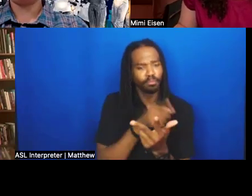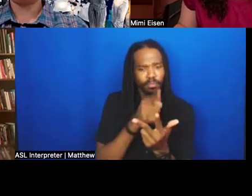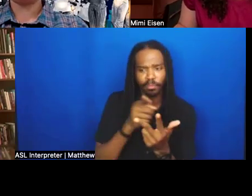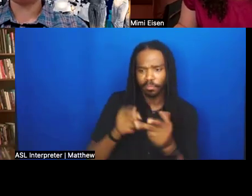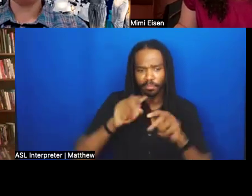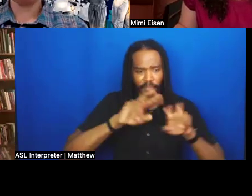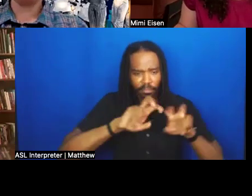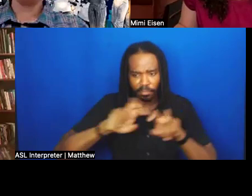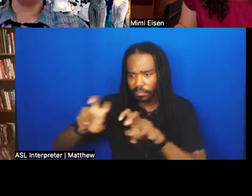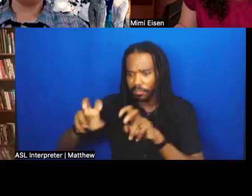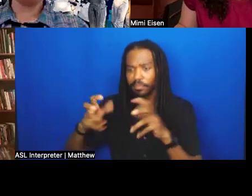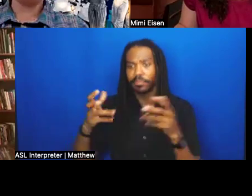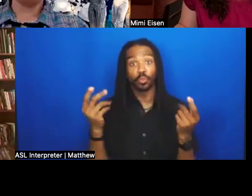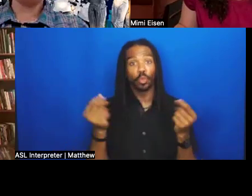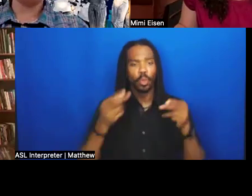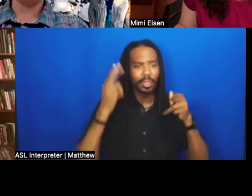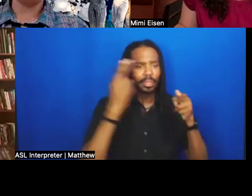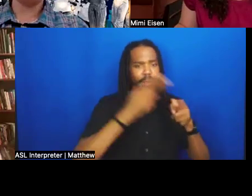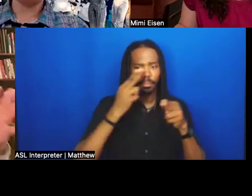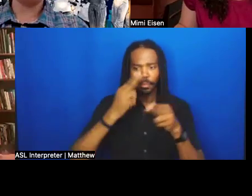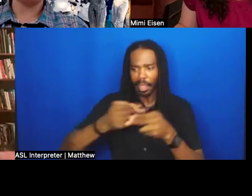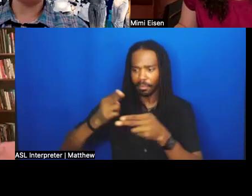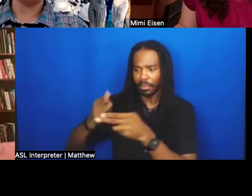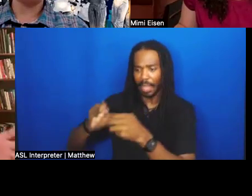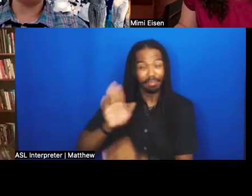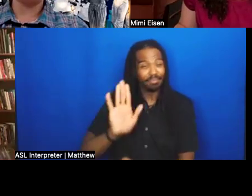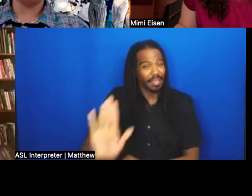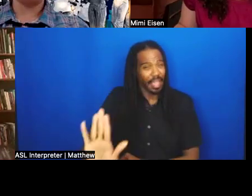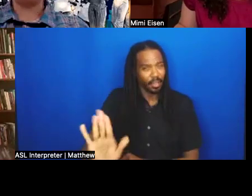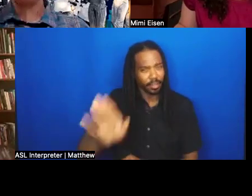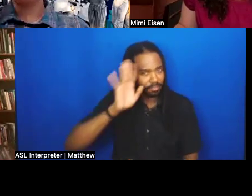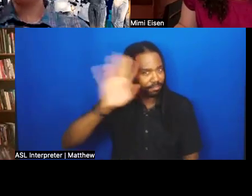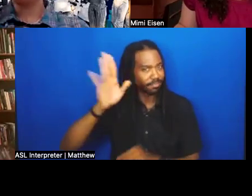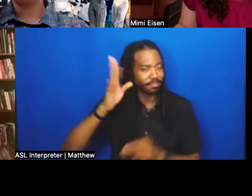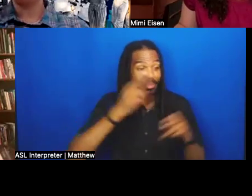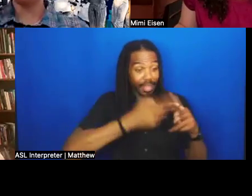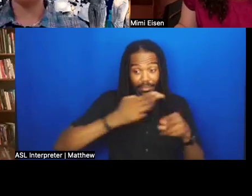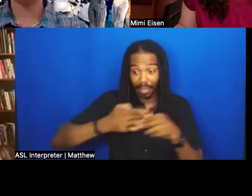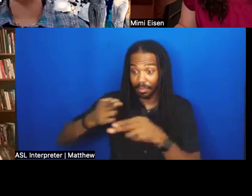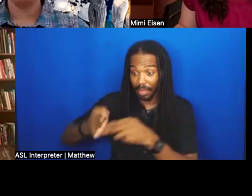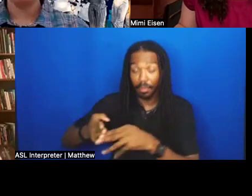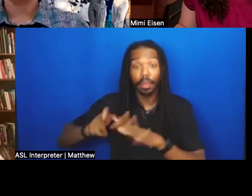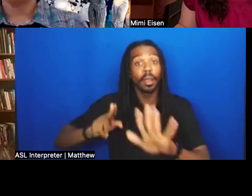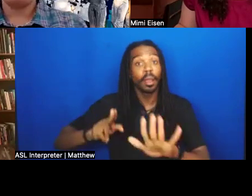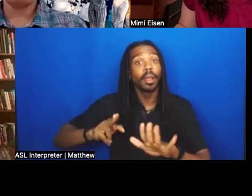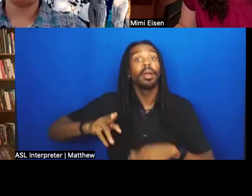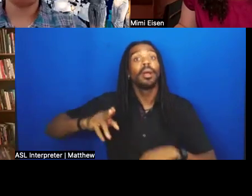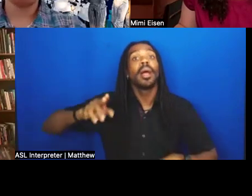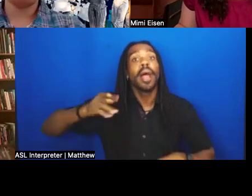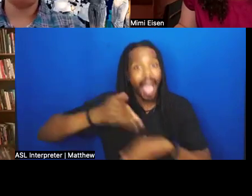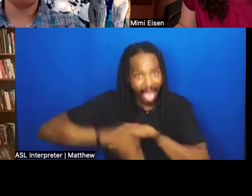there. And they come up with their own name. And then only after they've found connections between